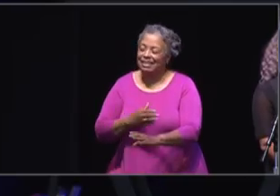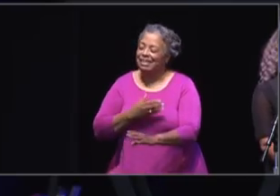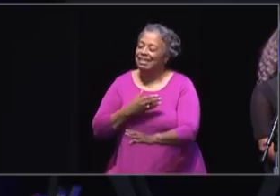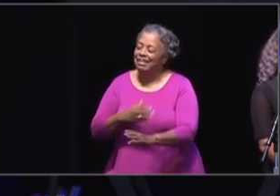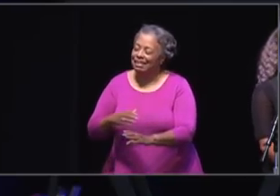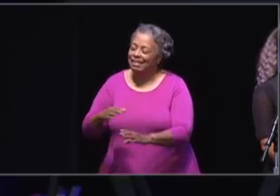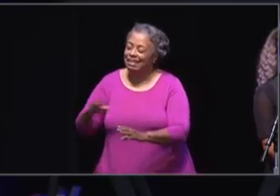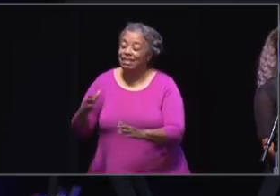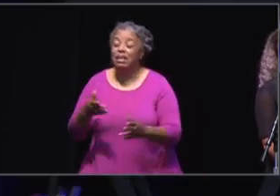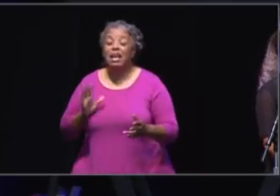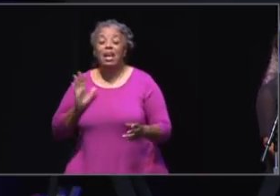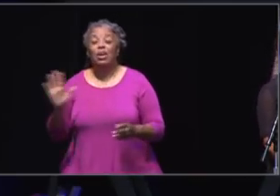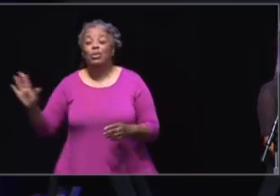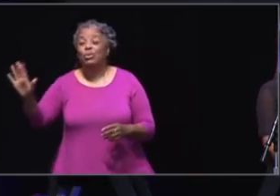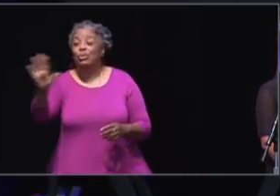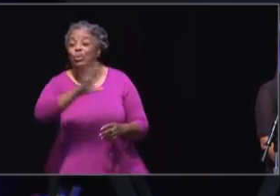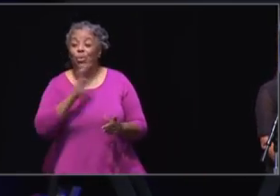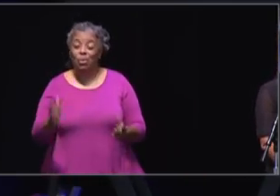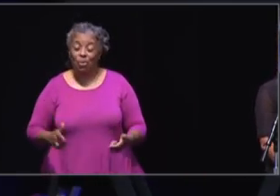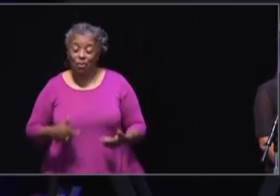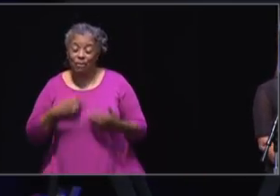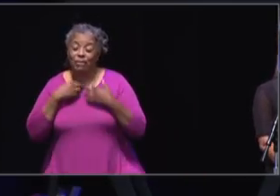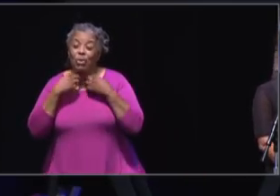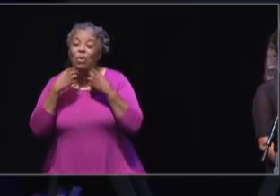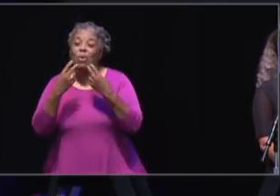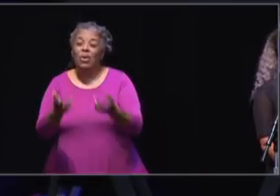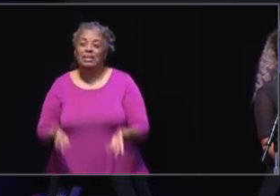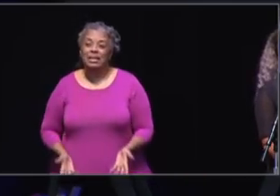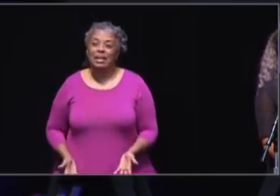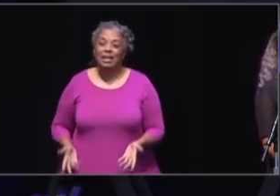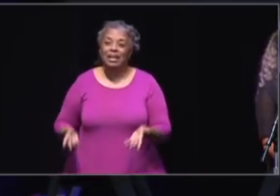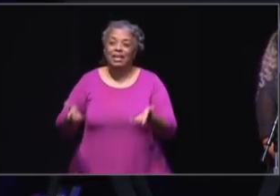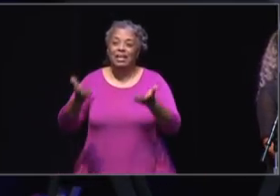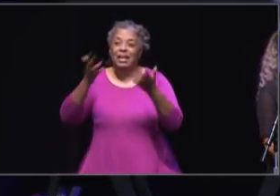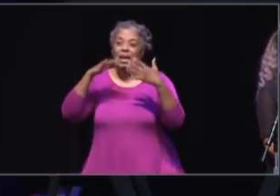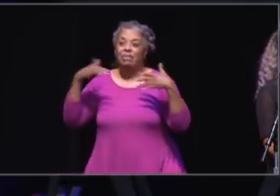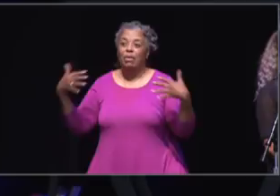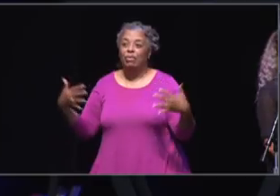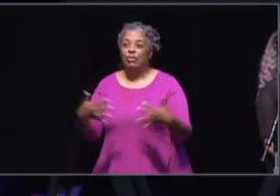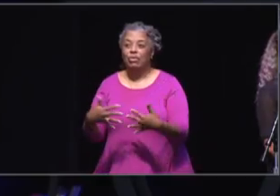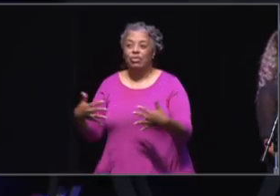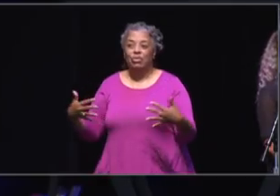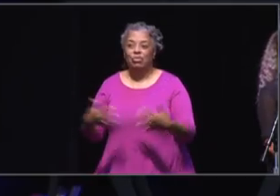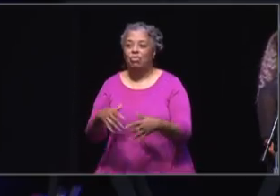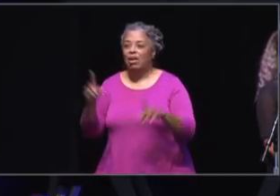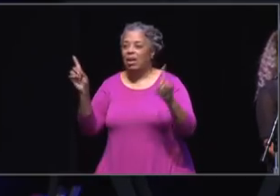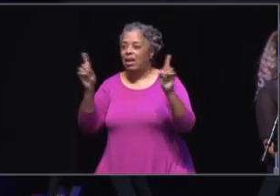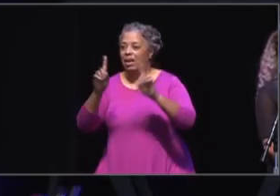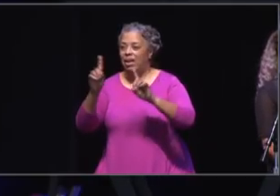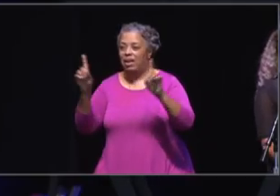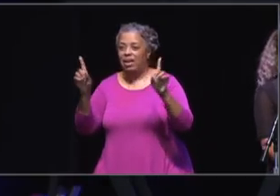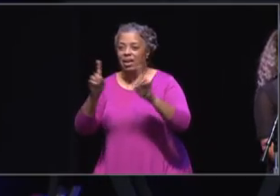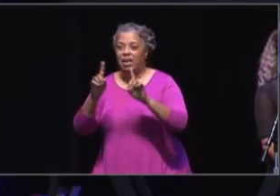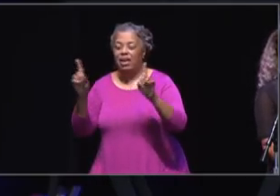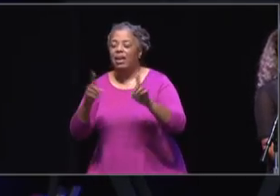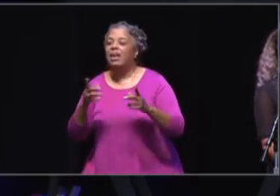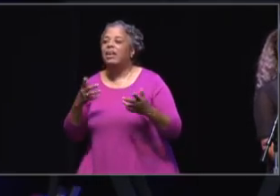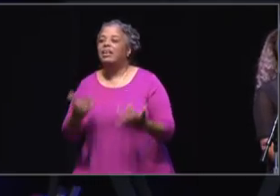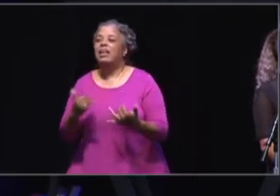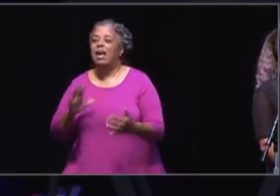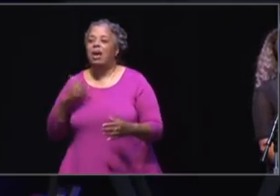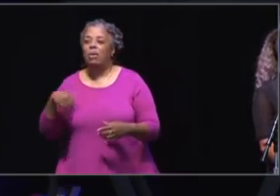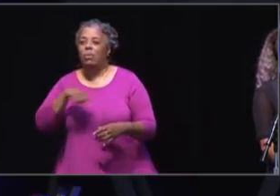sing. Lift up your voice. Don't be afraid. Now let us